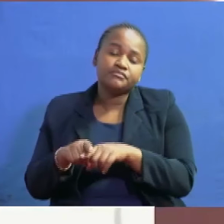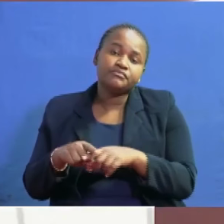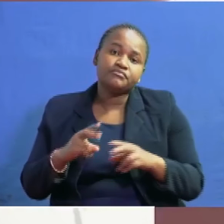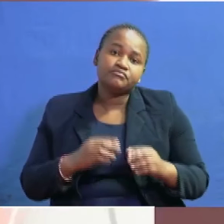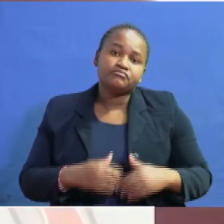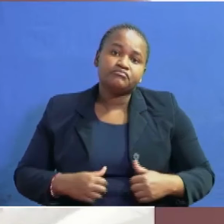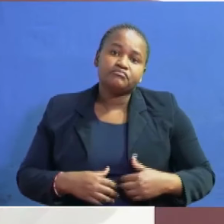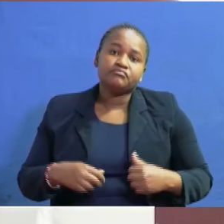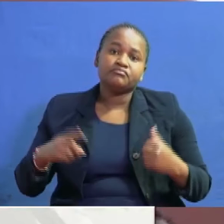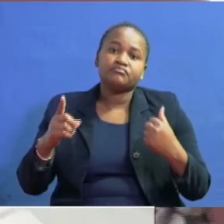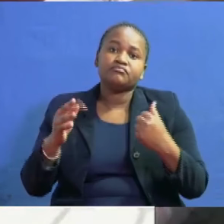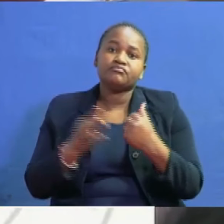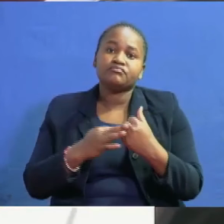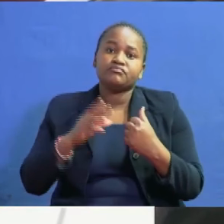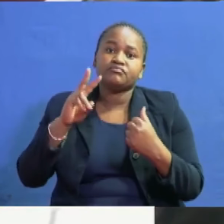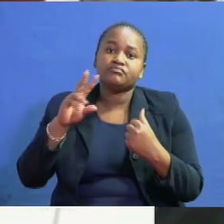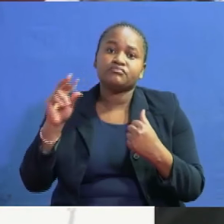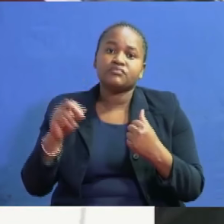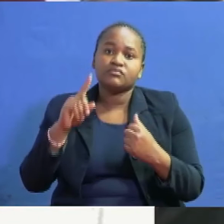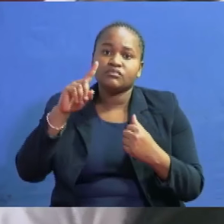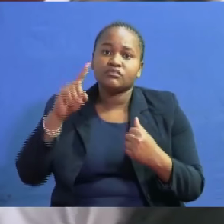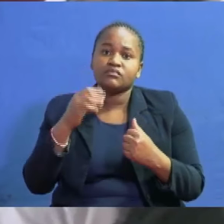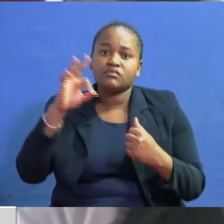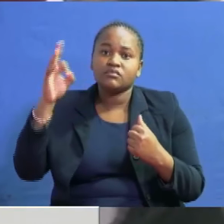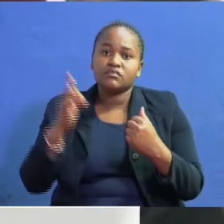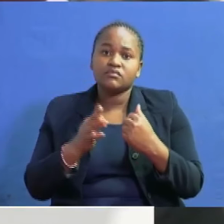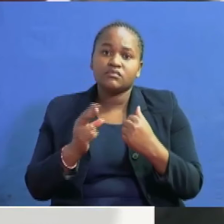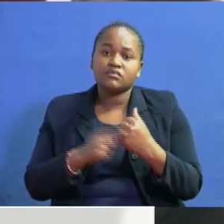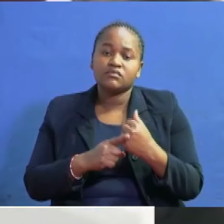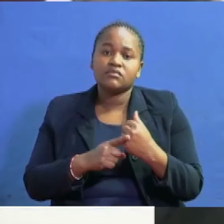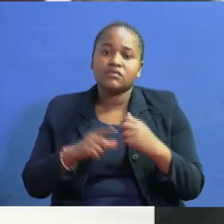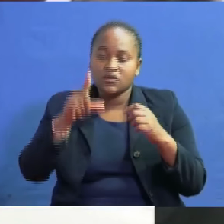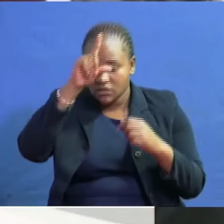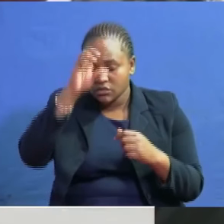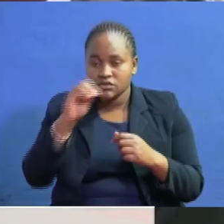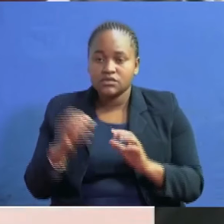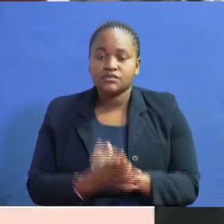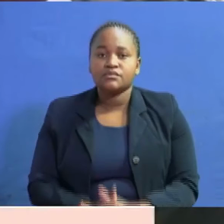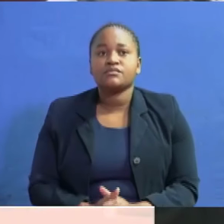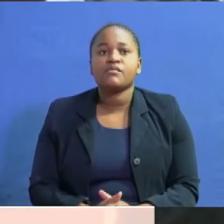has 808 locals and 1,136 non-locals. Edward Nyamu, KUTV.